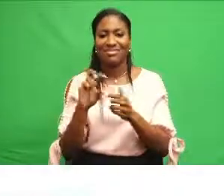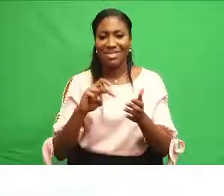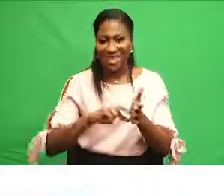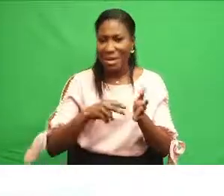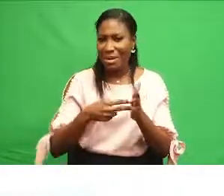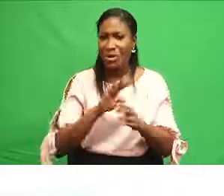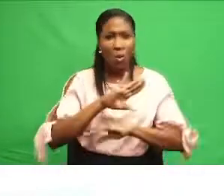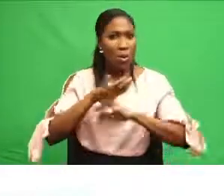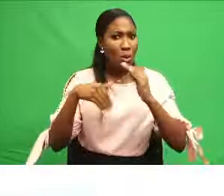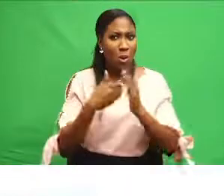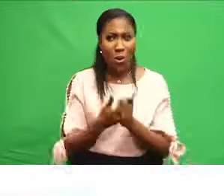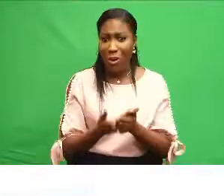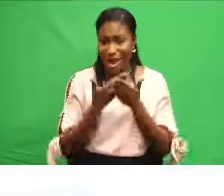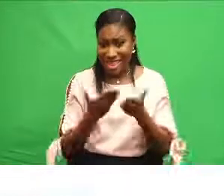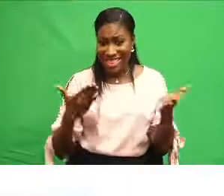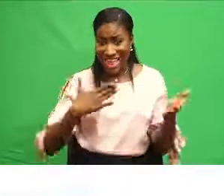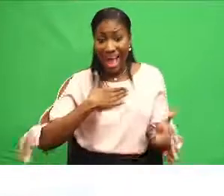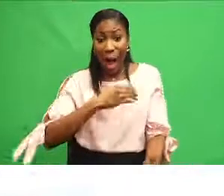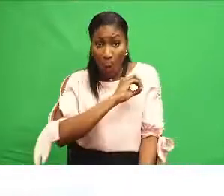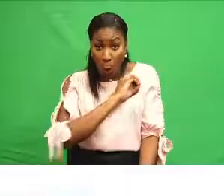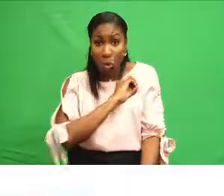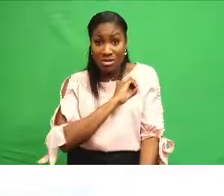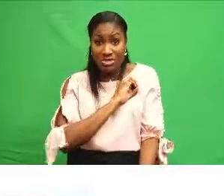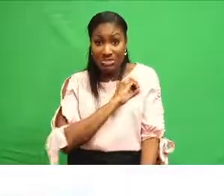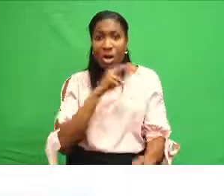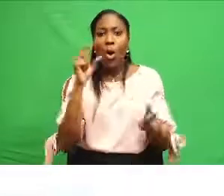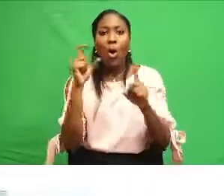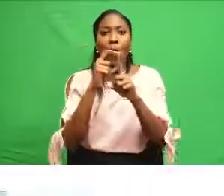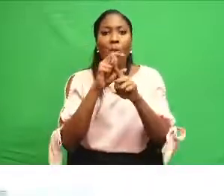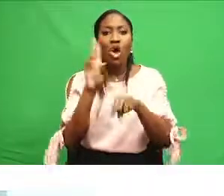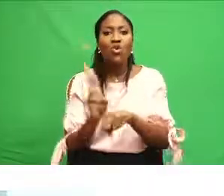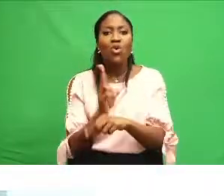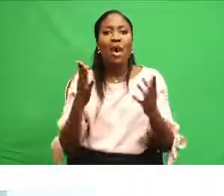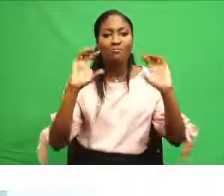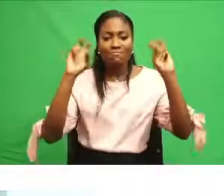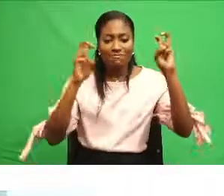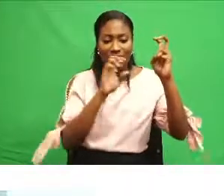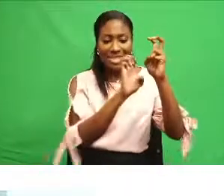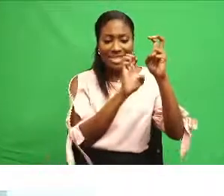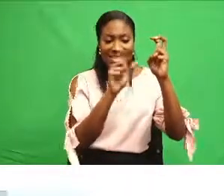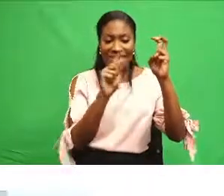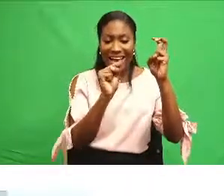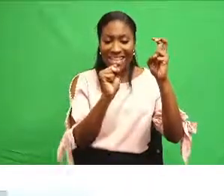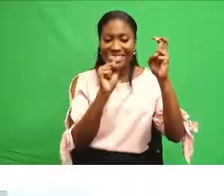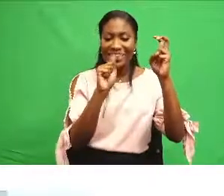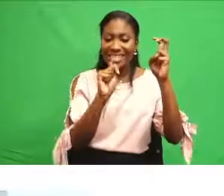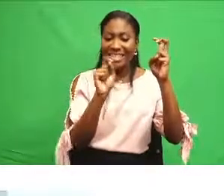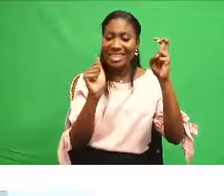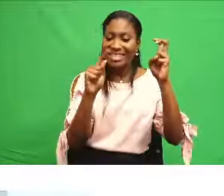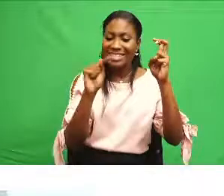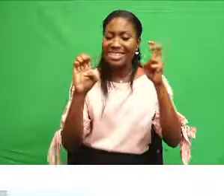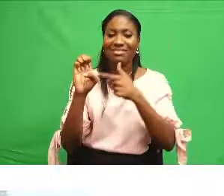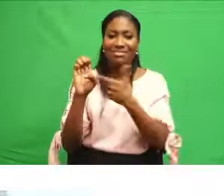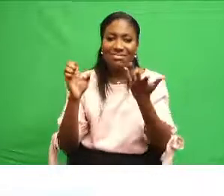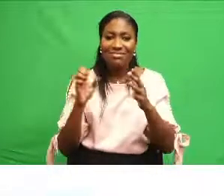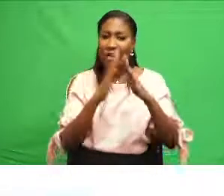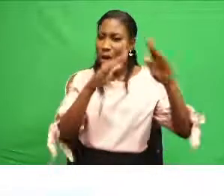of your everything estate. that you own, that you Everything have that you ownership own. on. Yeah. So of course that will include if you have house and